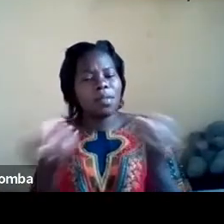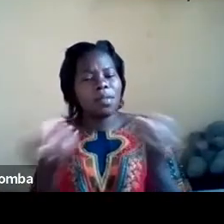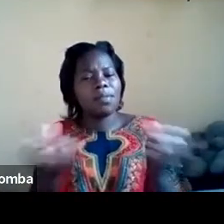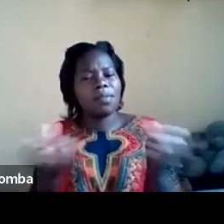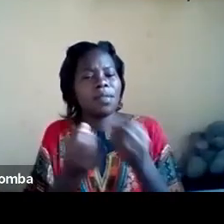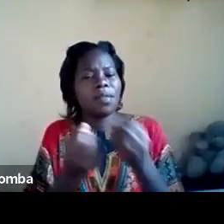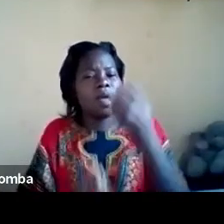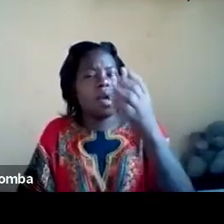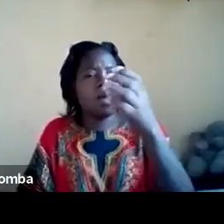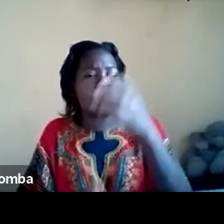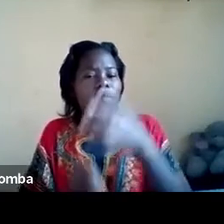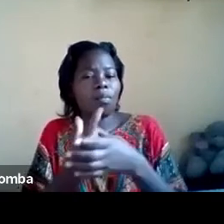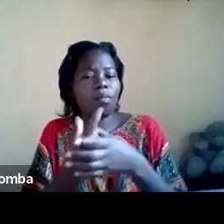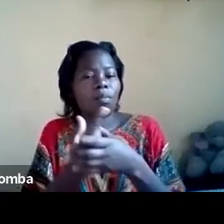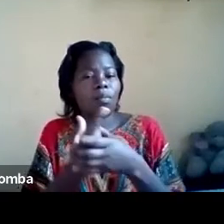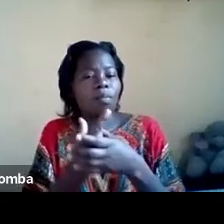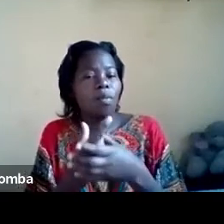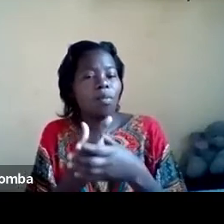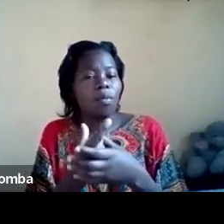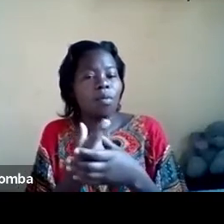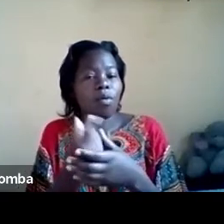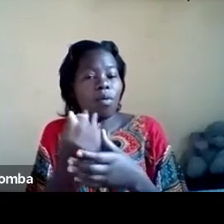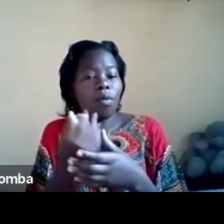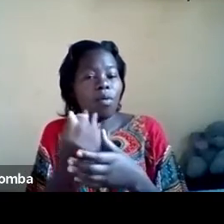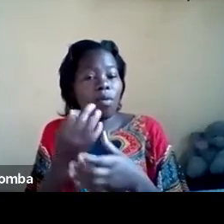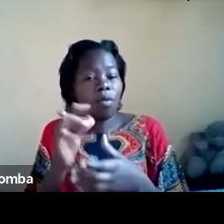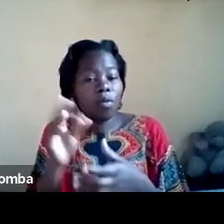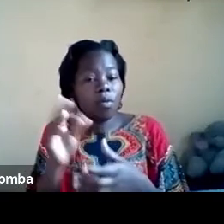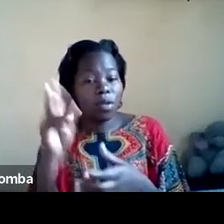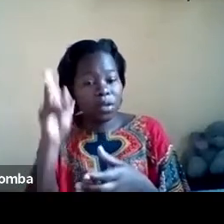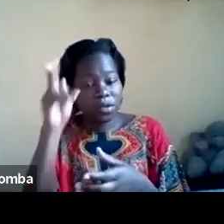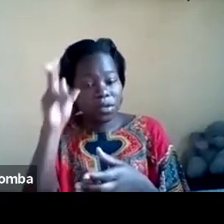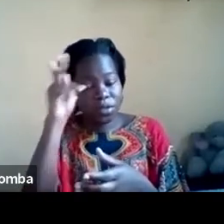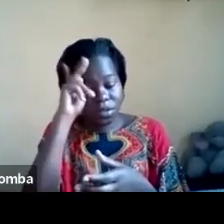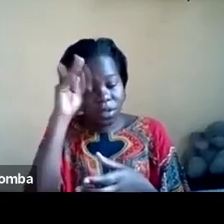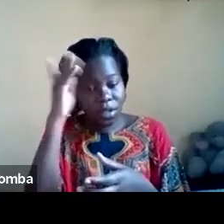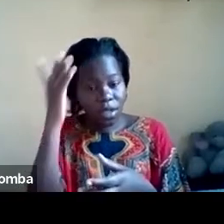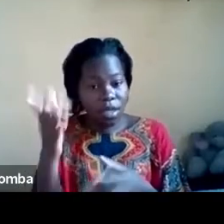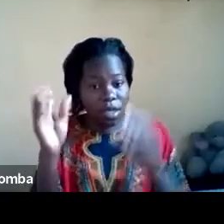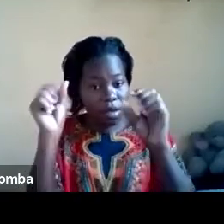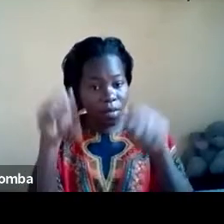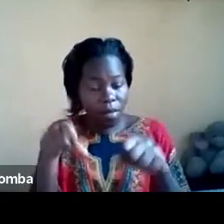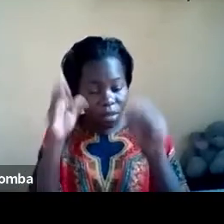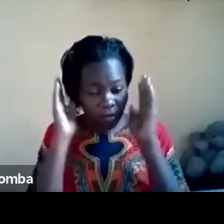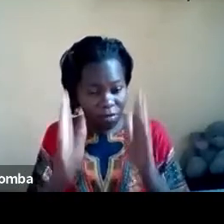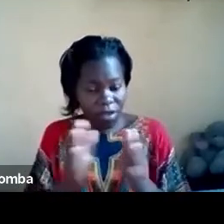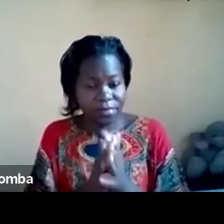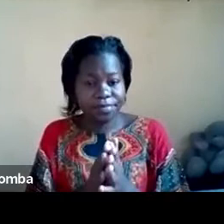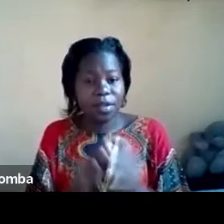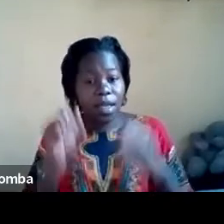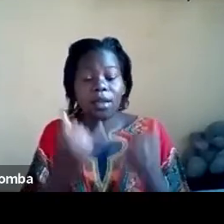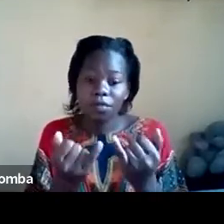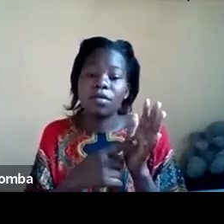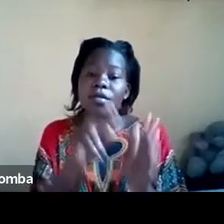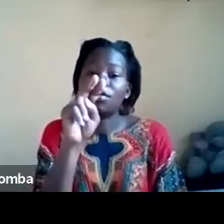of skills that you need to focus on. And I can assure you, if Naomi will be, and Hope will